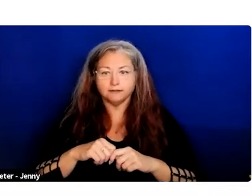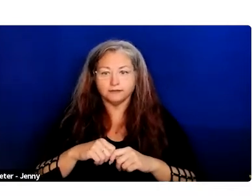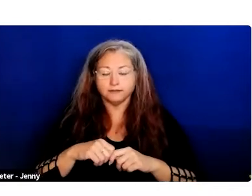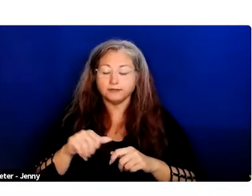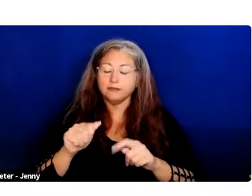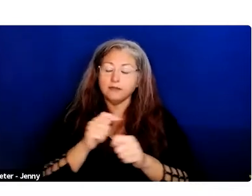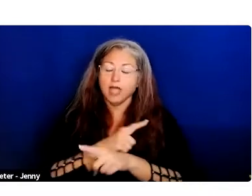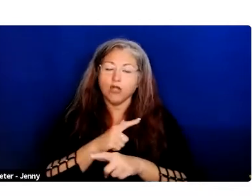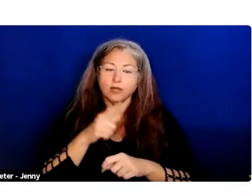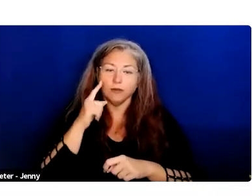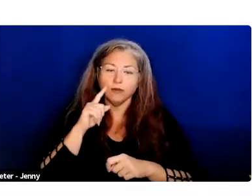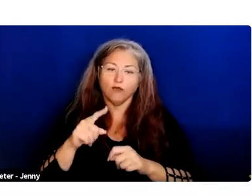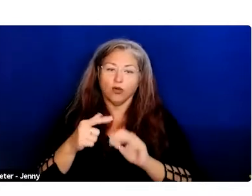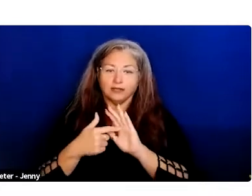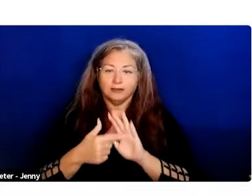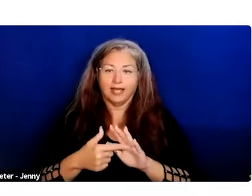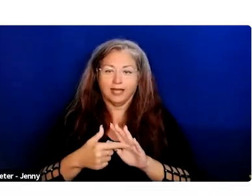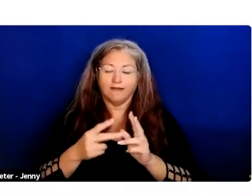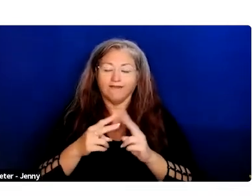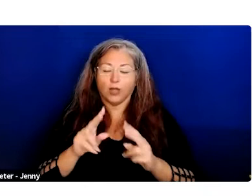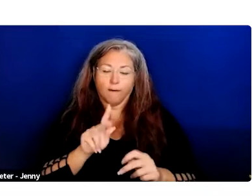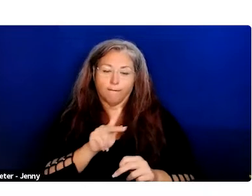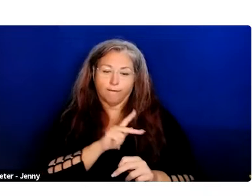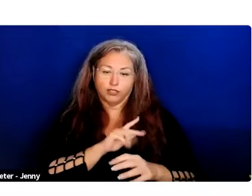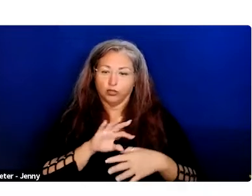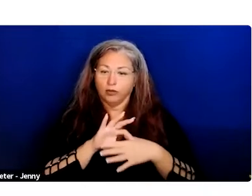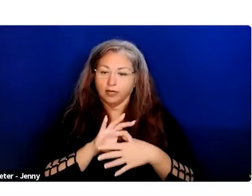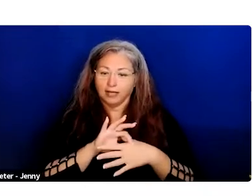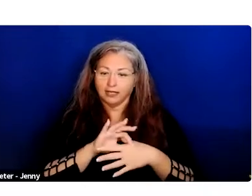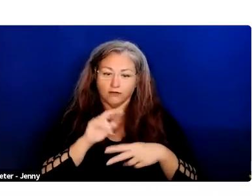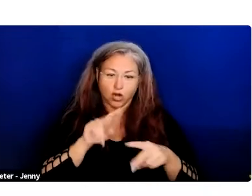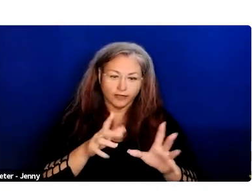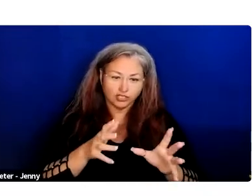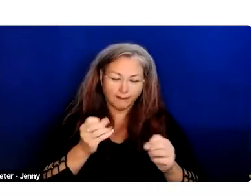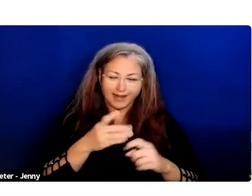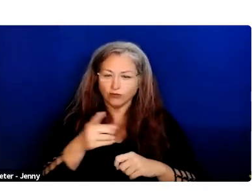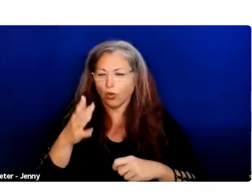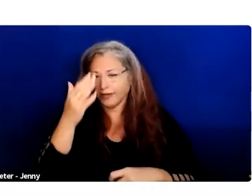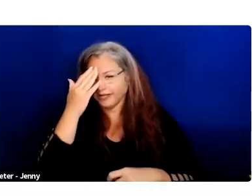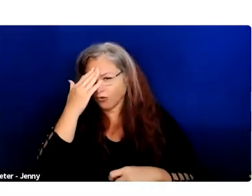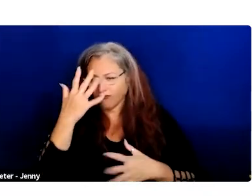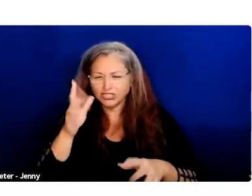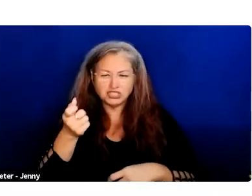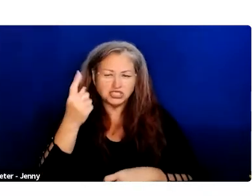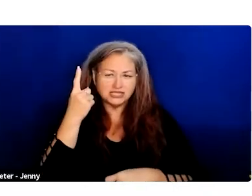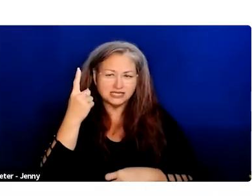algorithms are used to display a lot of personalized content. So I'll look in the chat. I think a lot of you know and understand